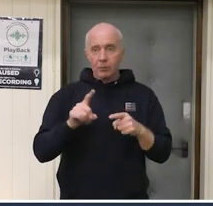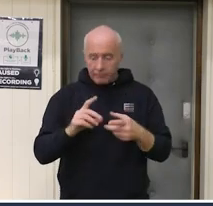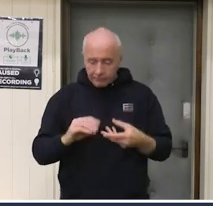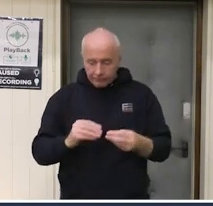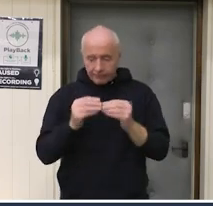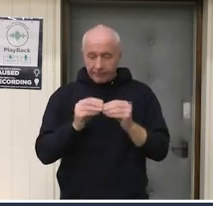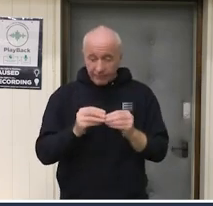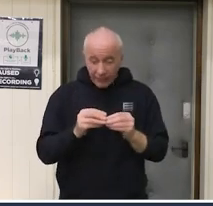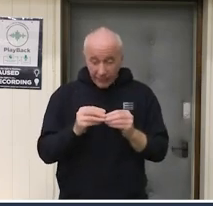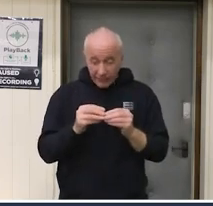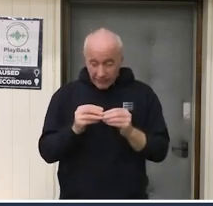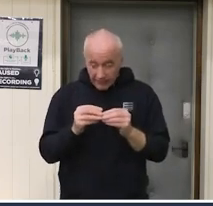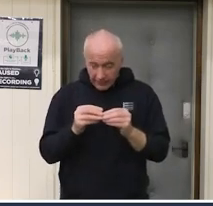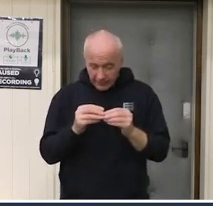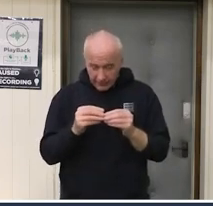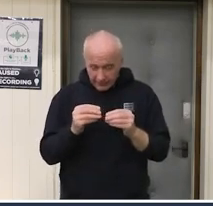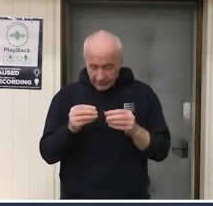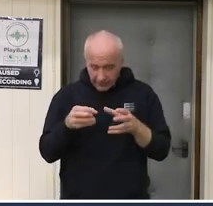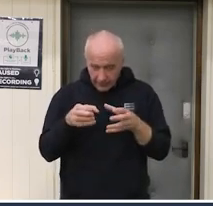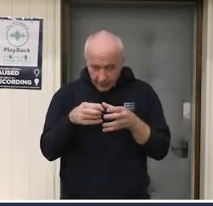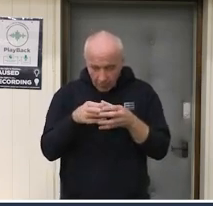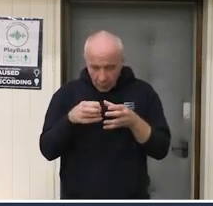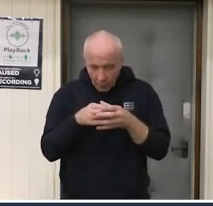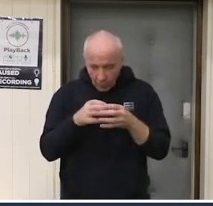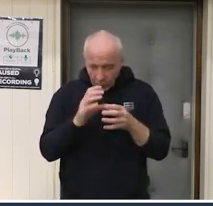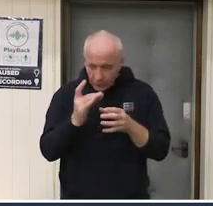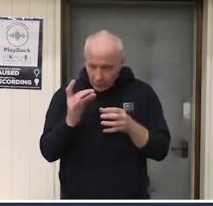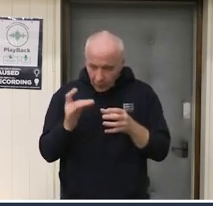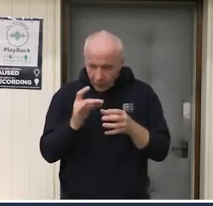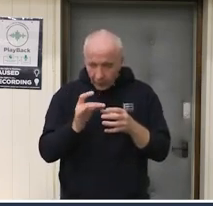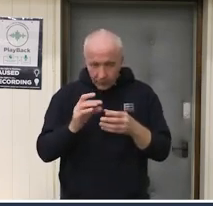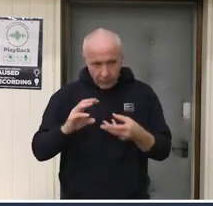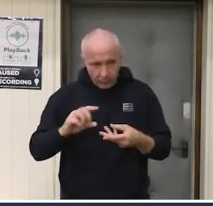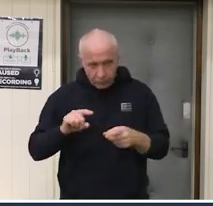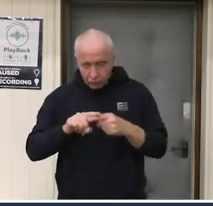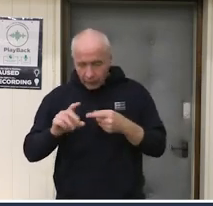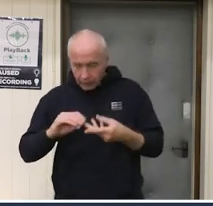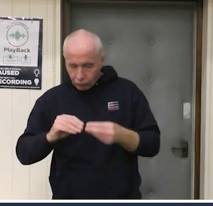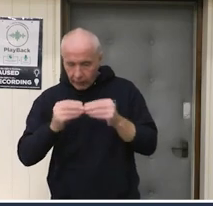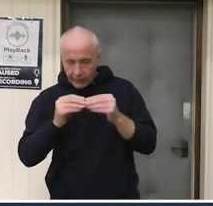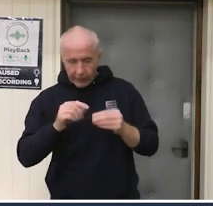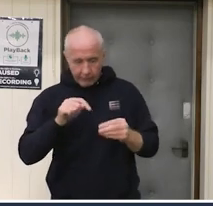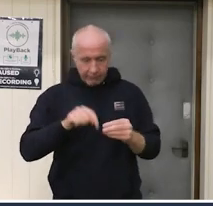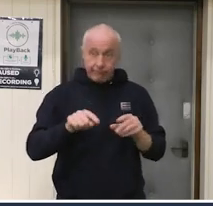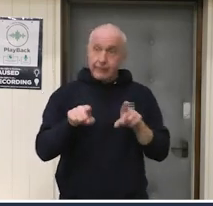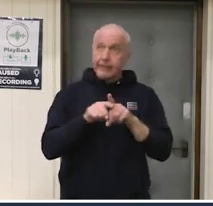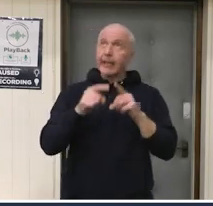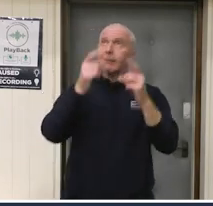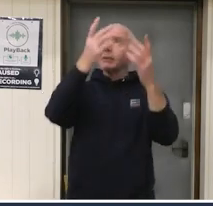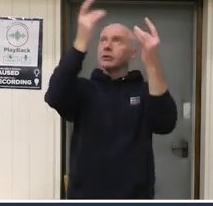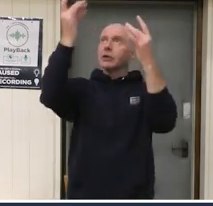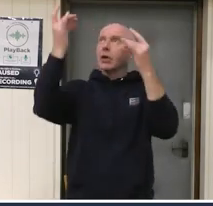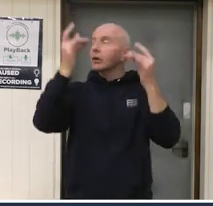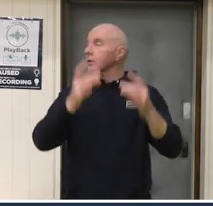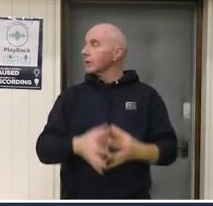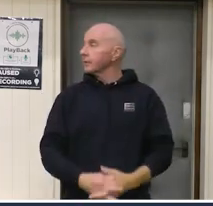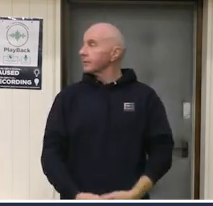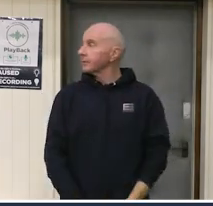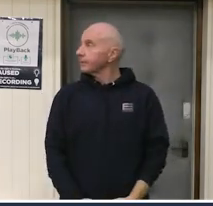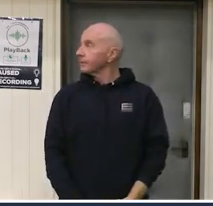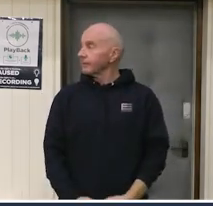miniature star that we could turn off and on whenever we wanted, right? So that's the idea. It's well hard, just so